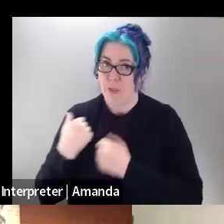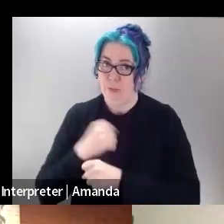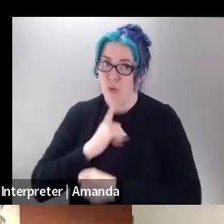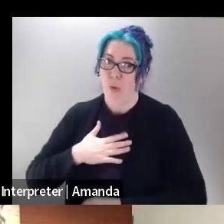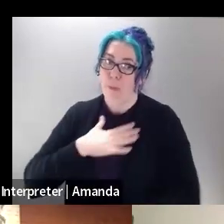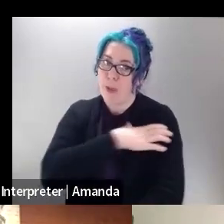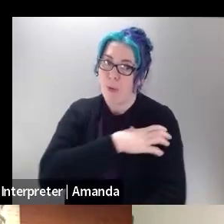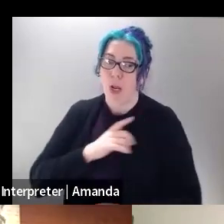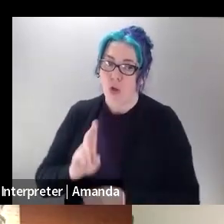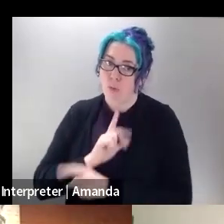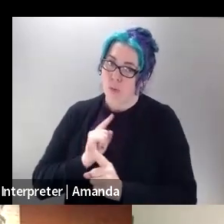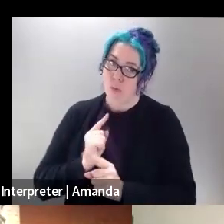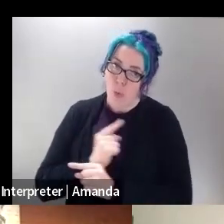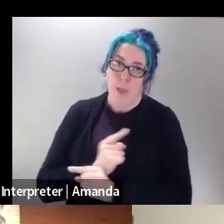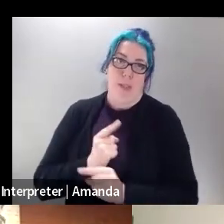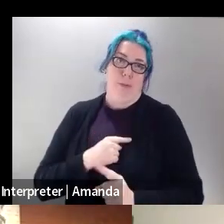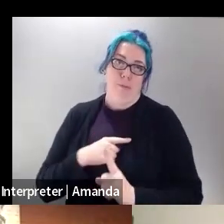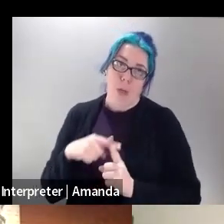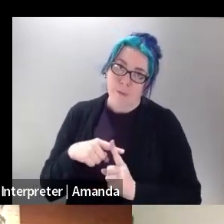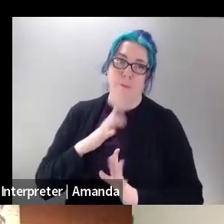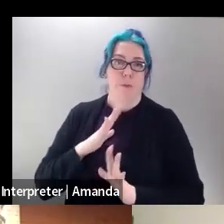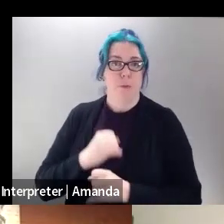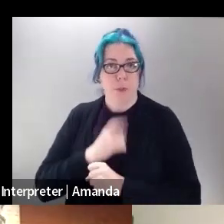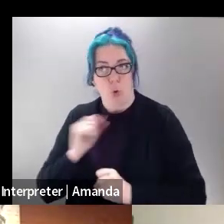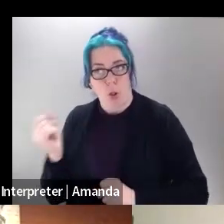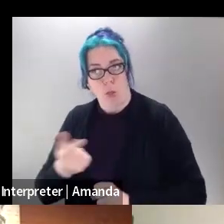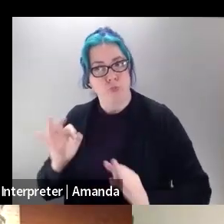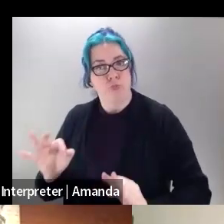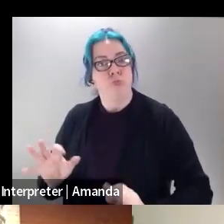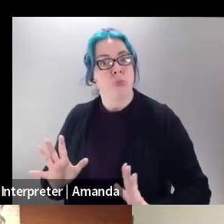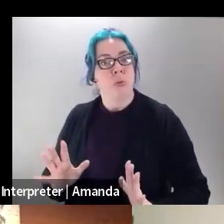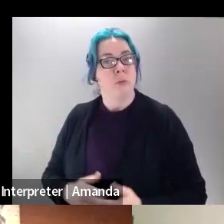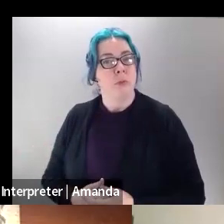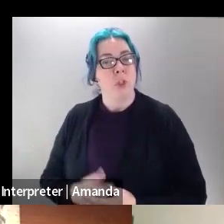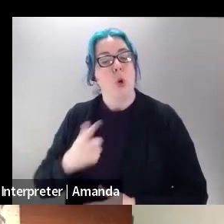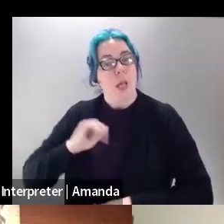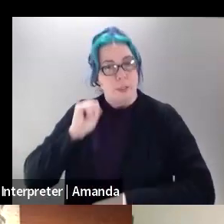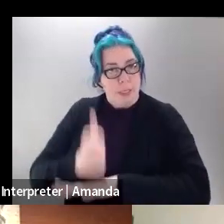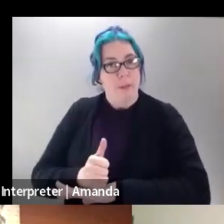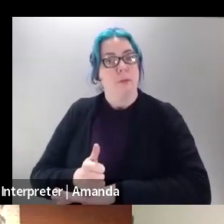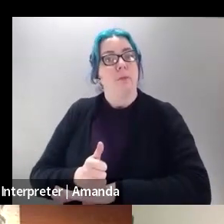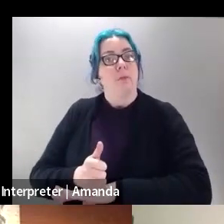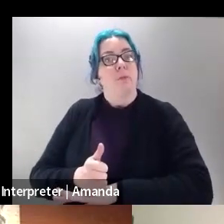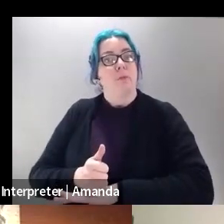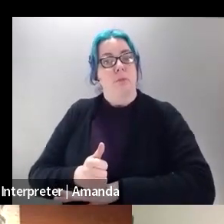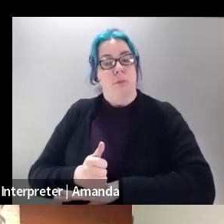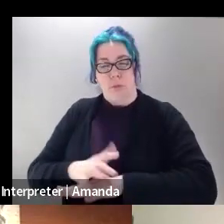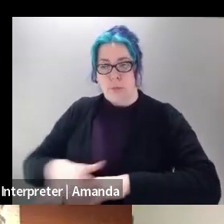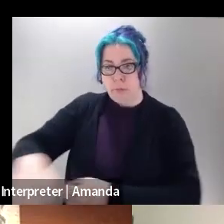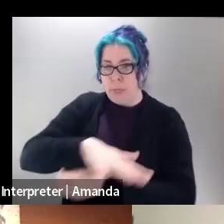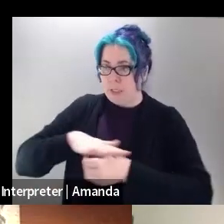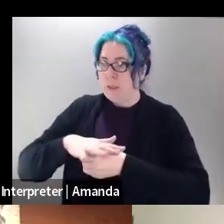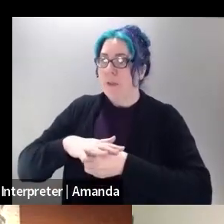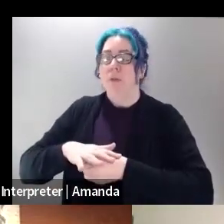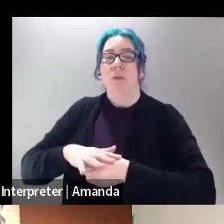So and I'm pretty upfront about that. But like, I will set the tone. I will set the